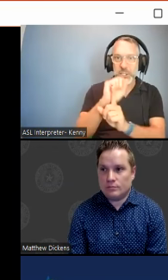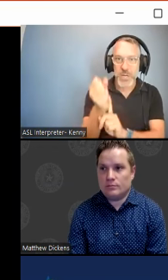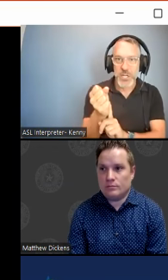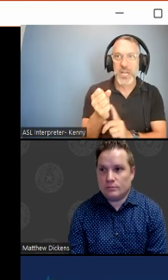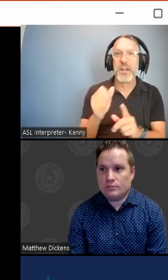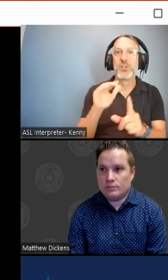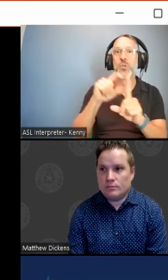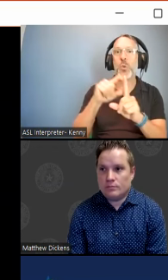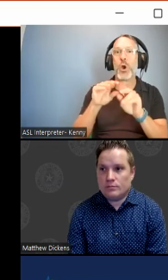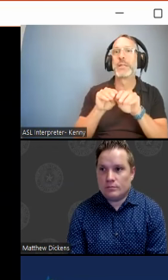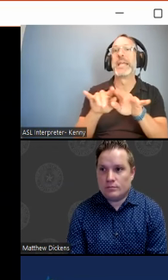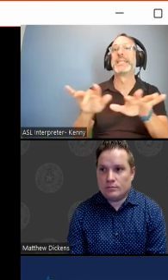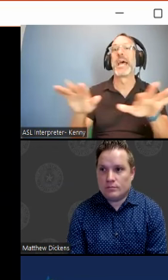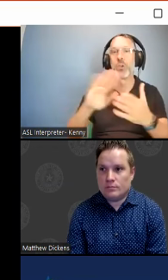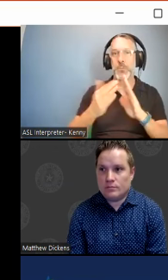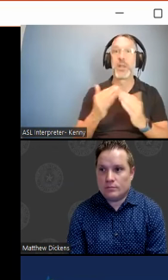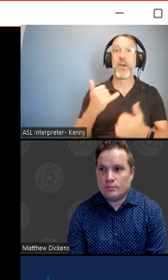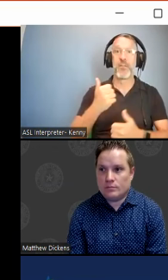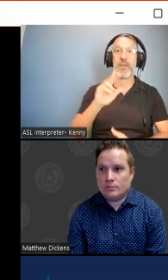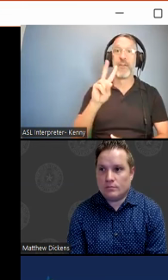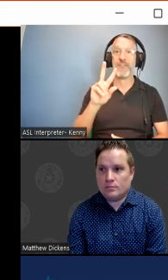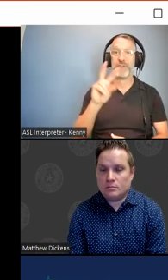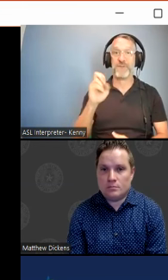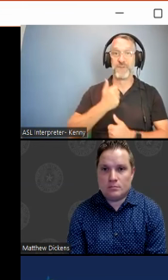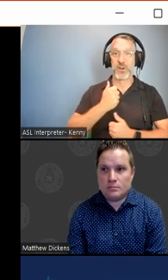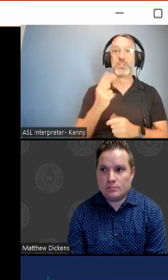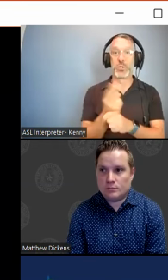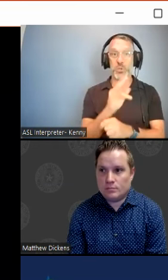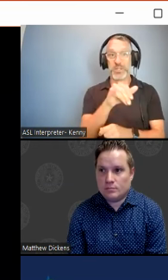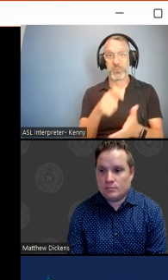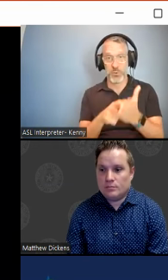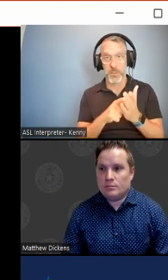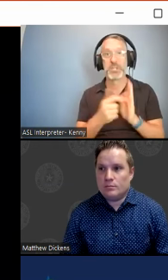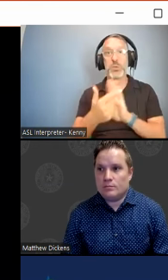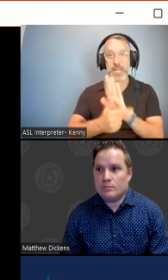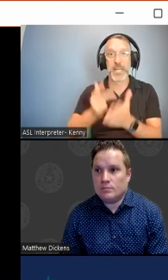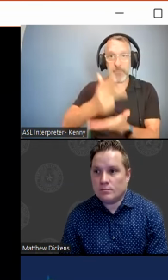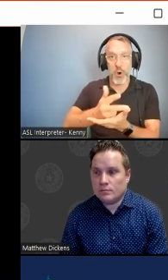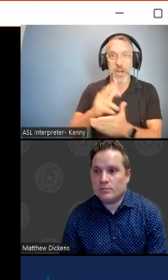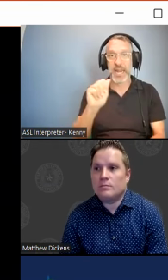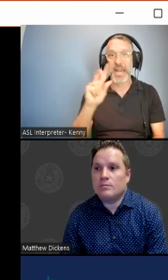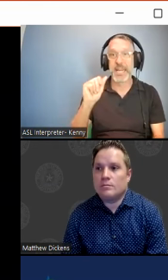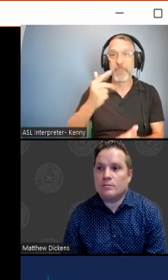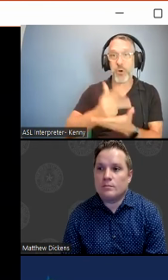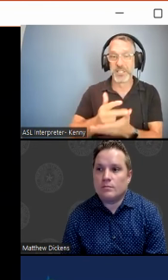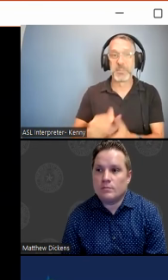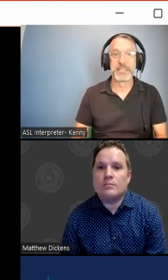in the community that the veterans now have this requirement to legally park in ADA parking spaces.